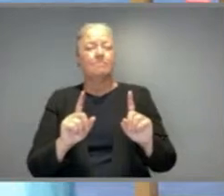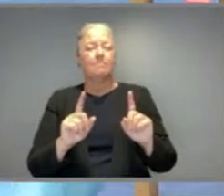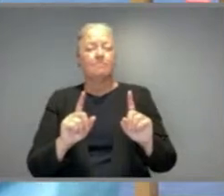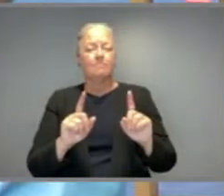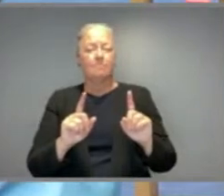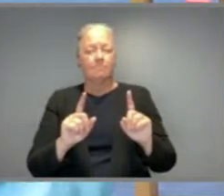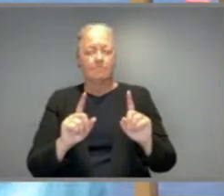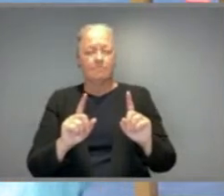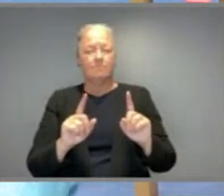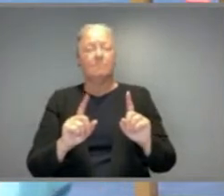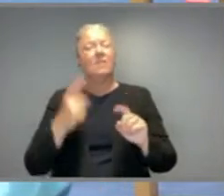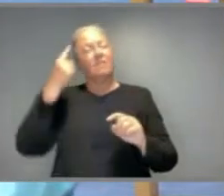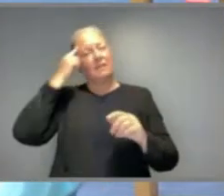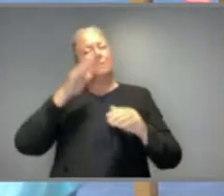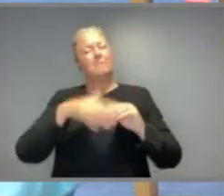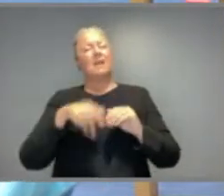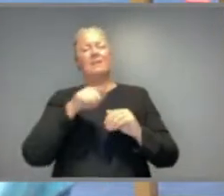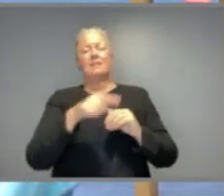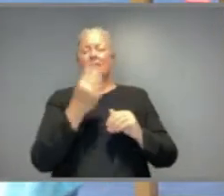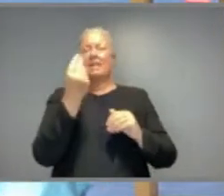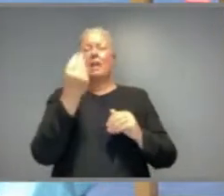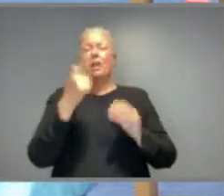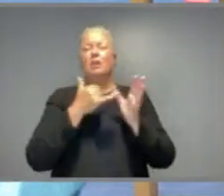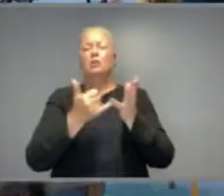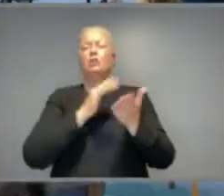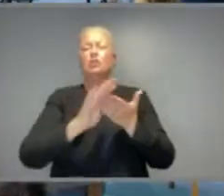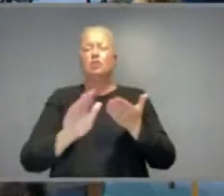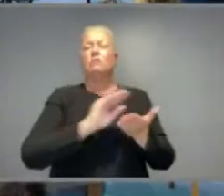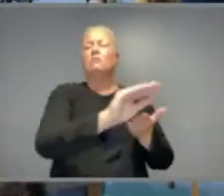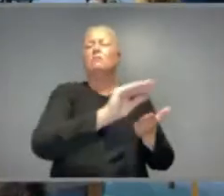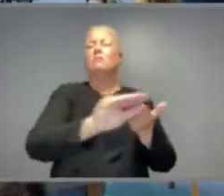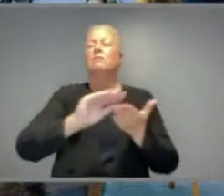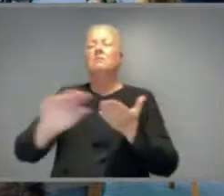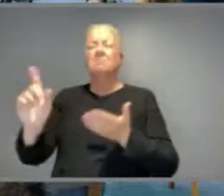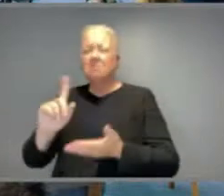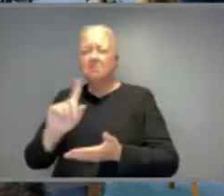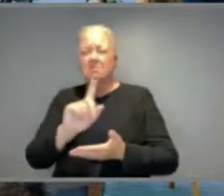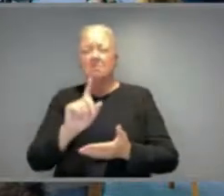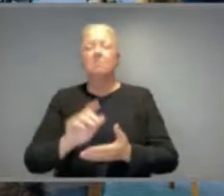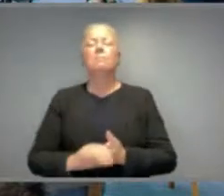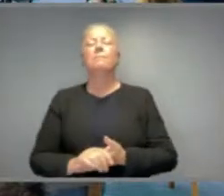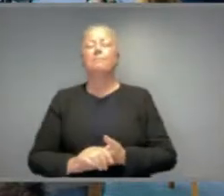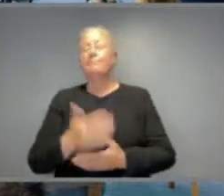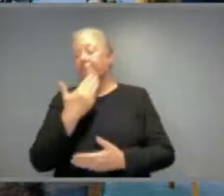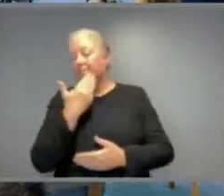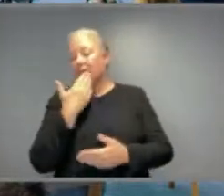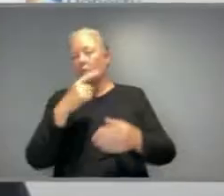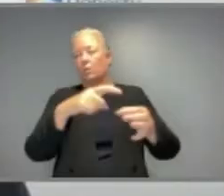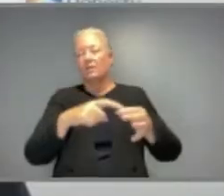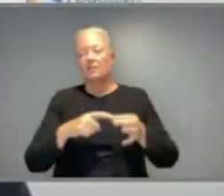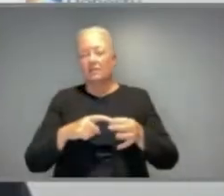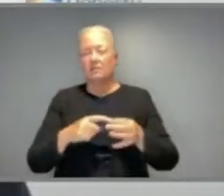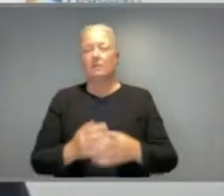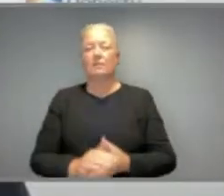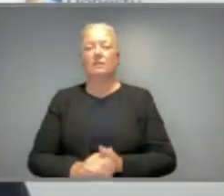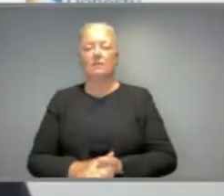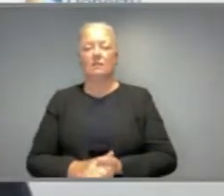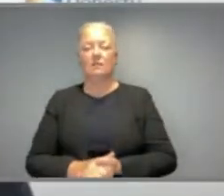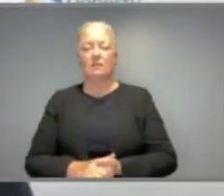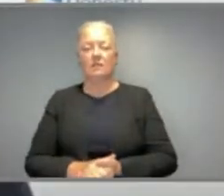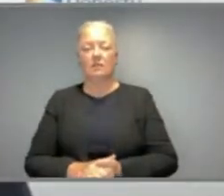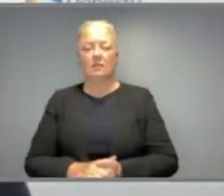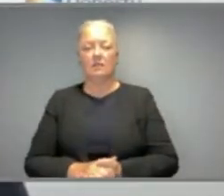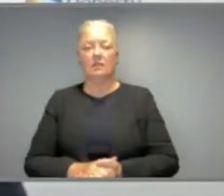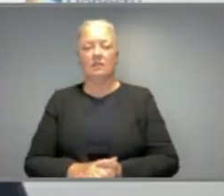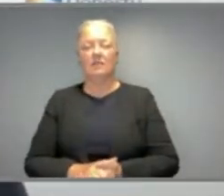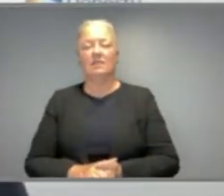payments? Professor McVernon? I'll take the first, thank you. No, this modelling is basically confined as an infectious